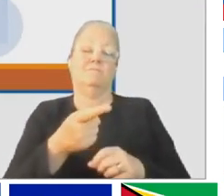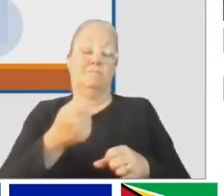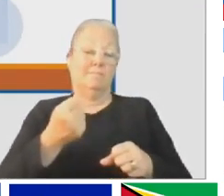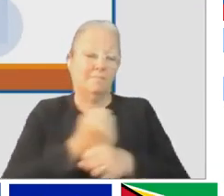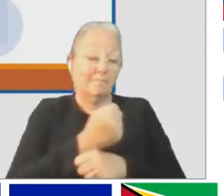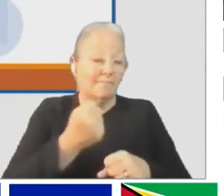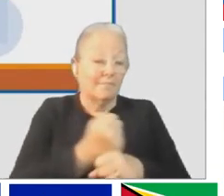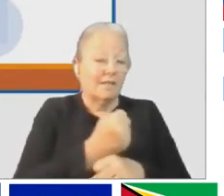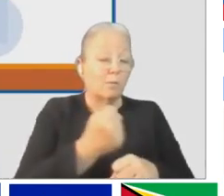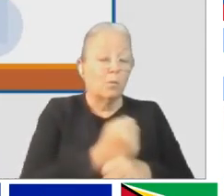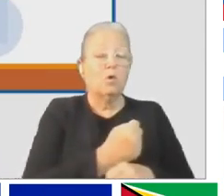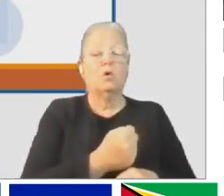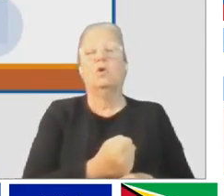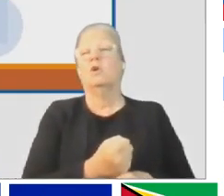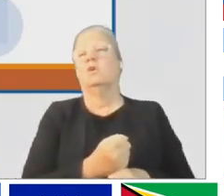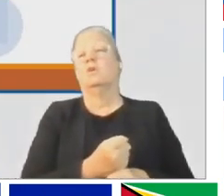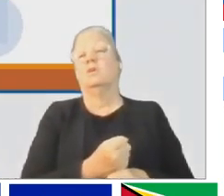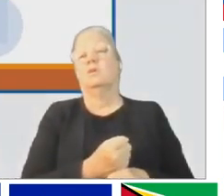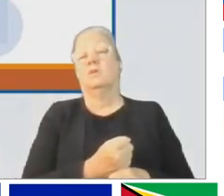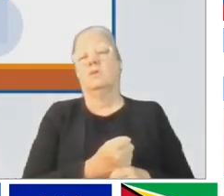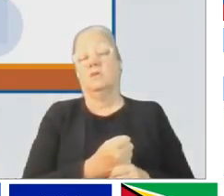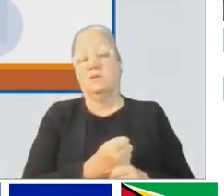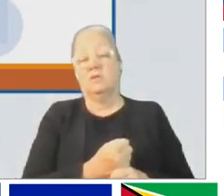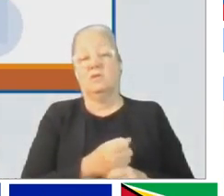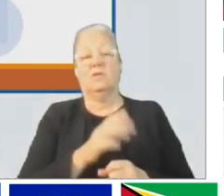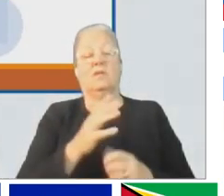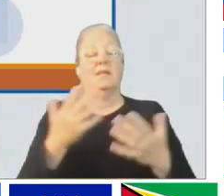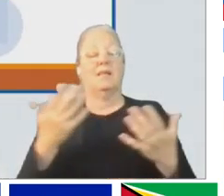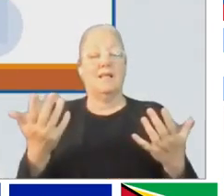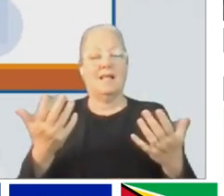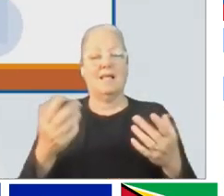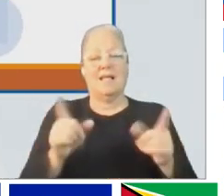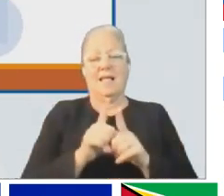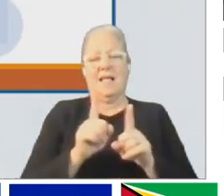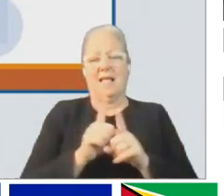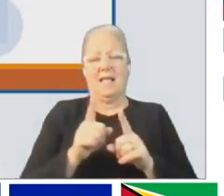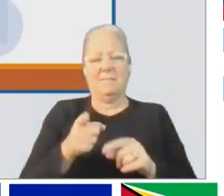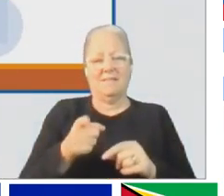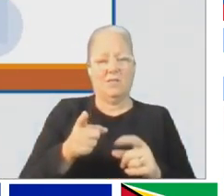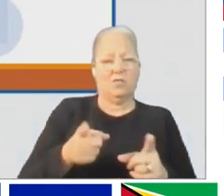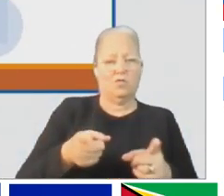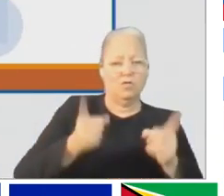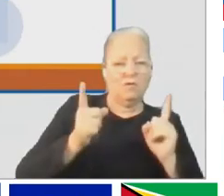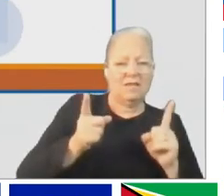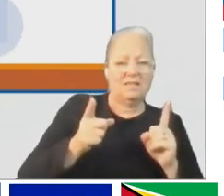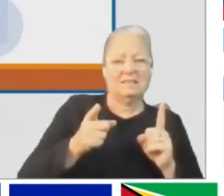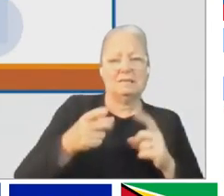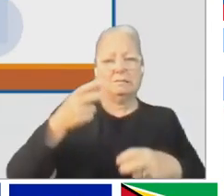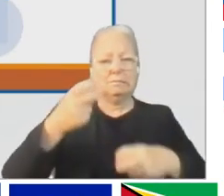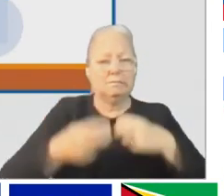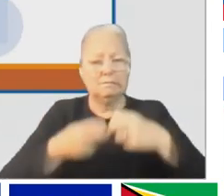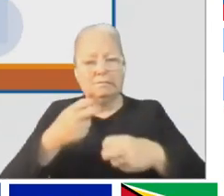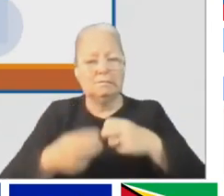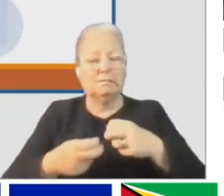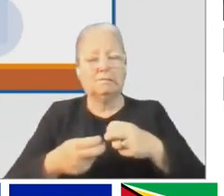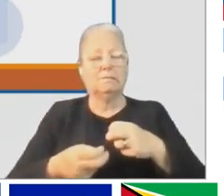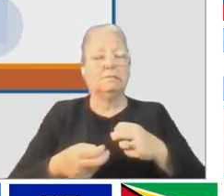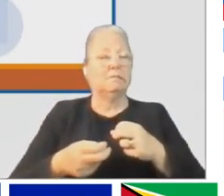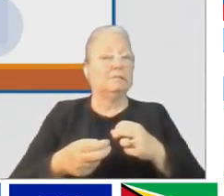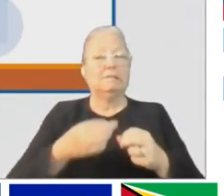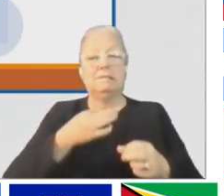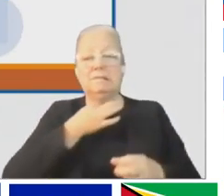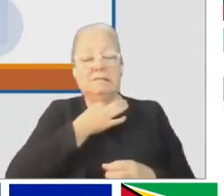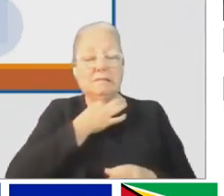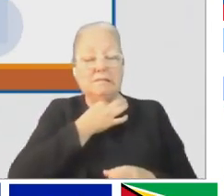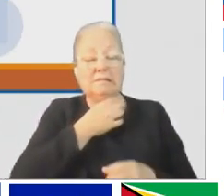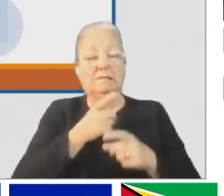at CARICOM's response to threats, hazards, and events. And if we are dealing with a